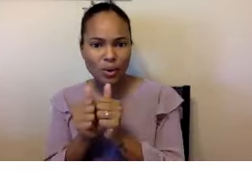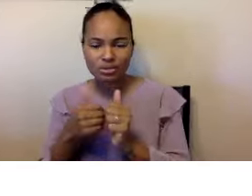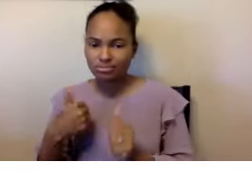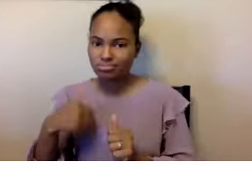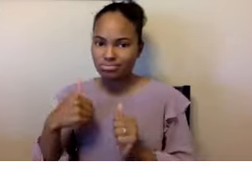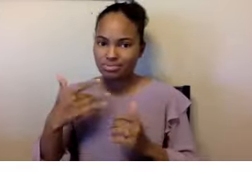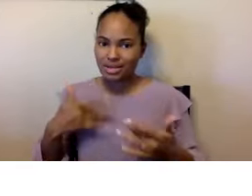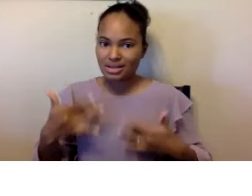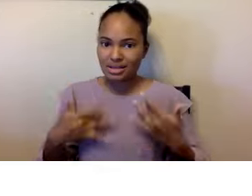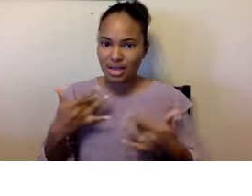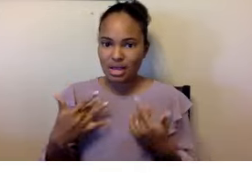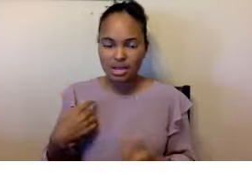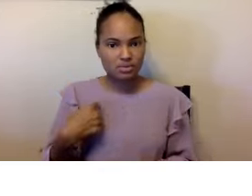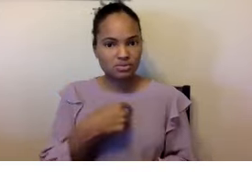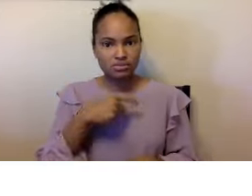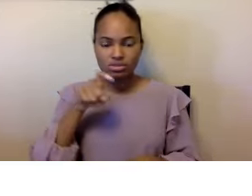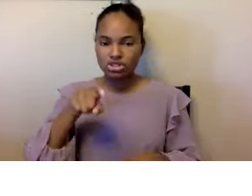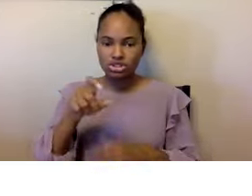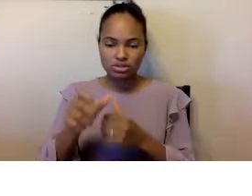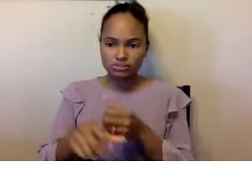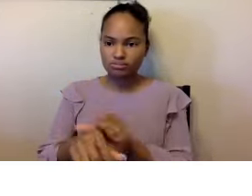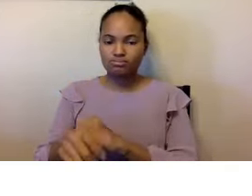Let's continue to